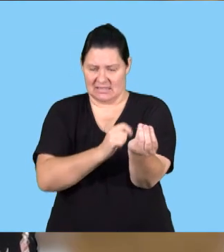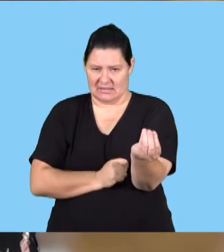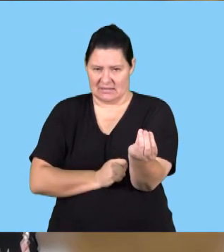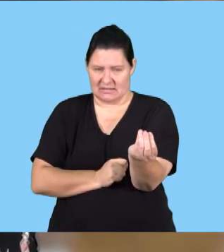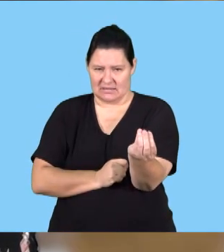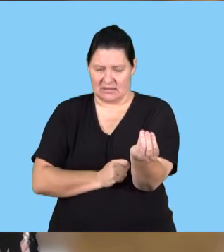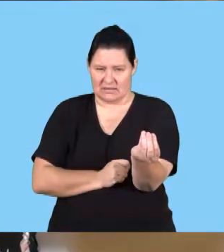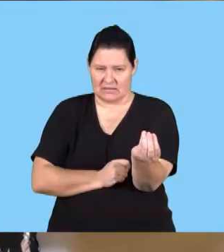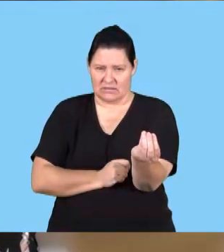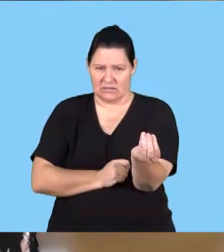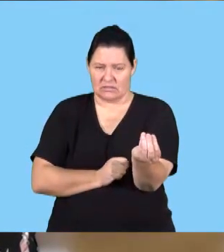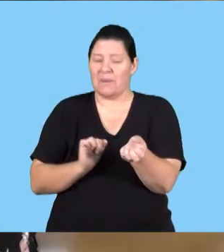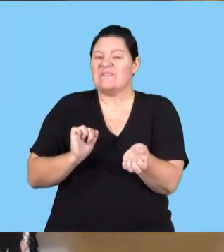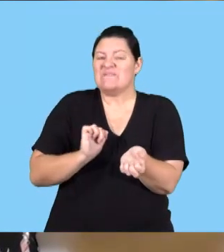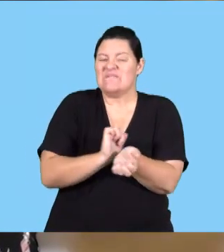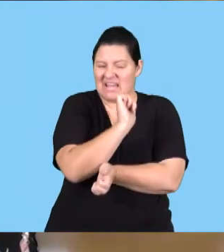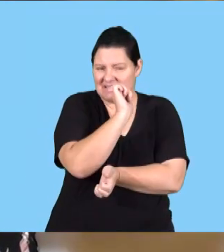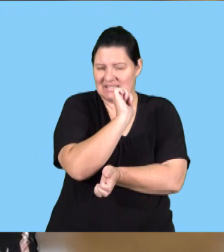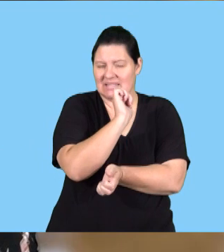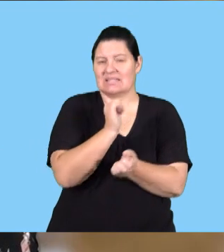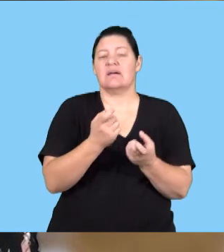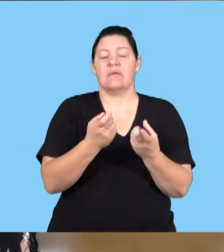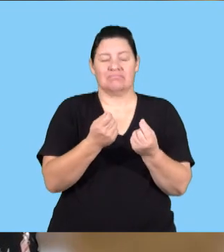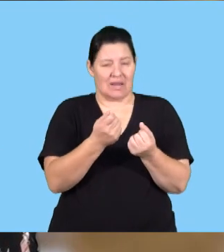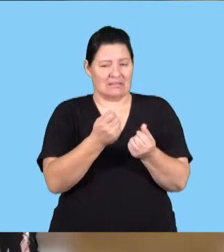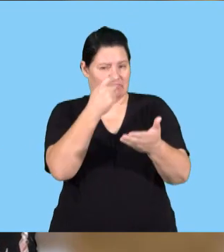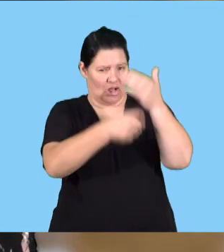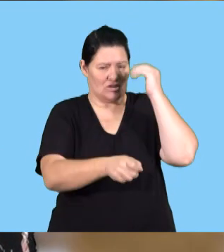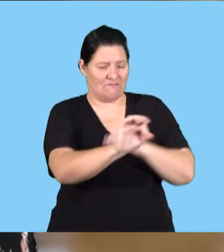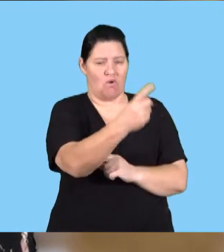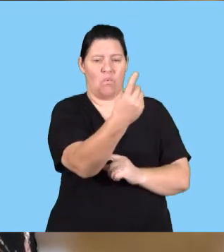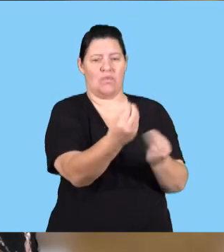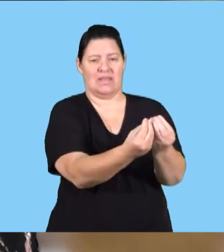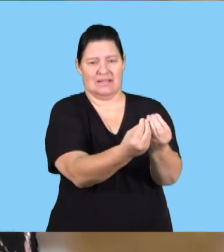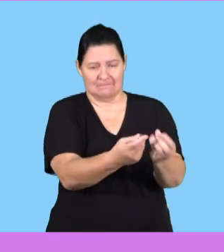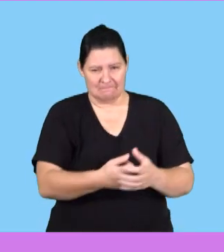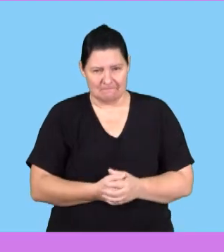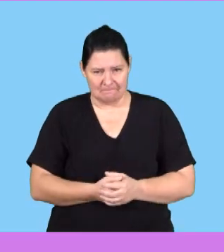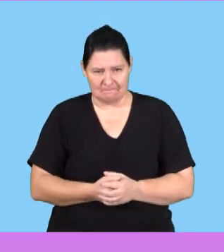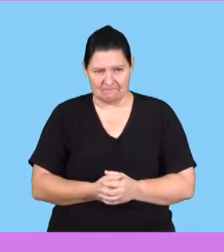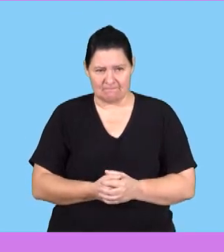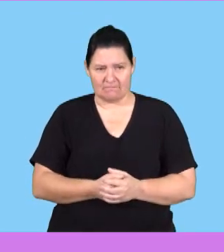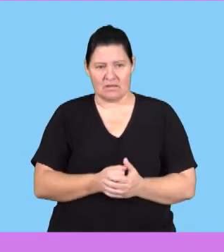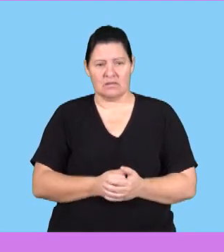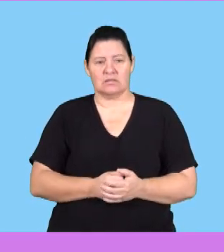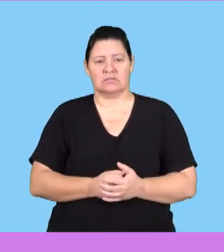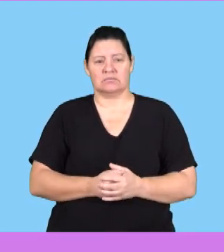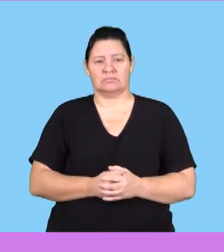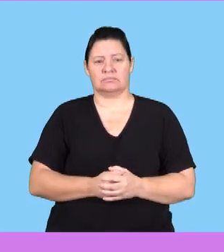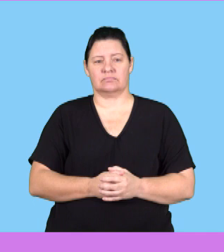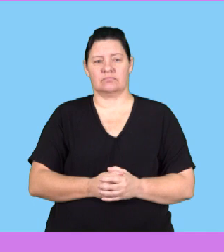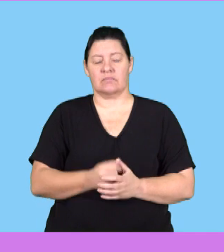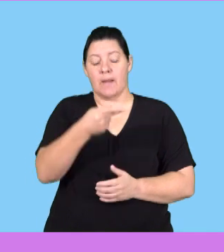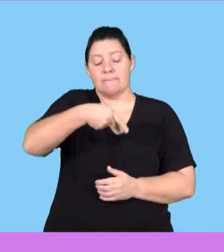one rate now, a fixed price charged for an item. And now we are